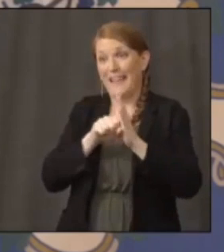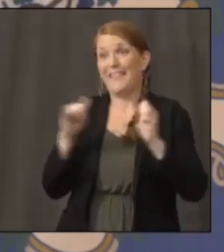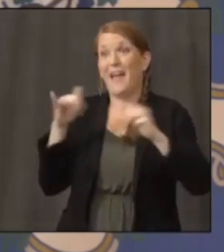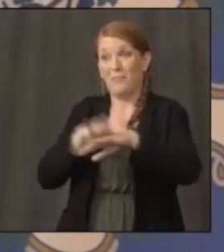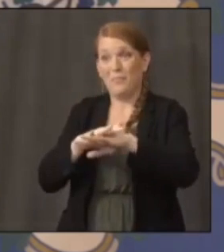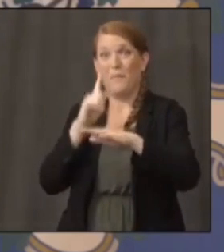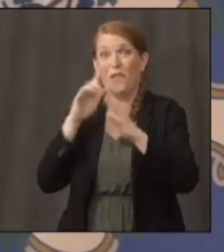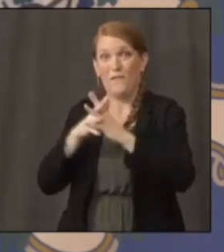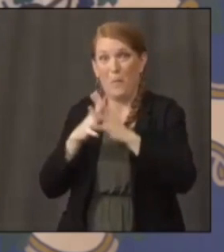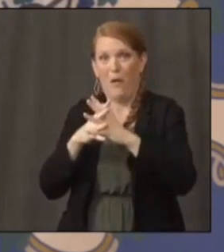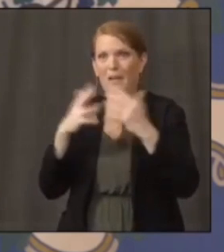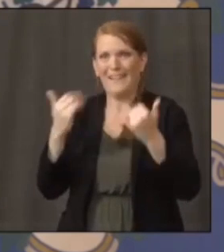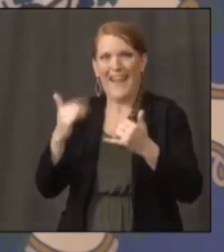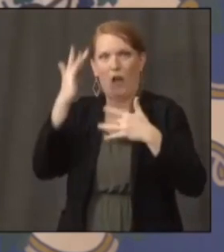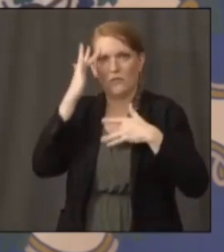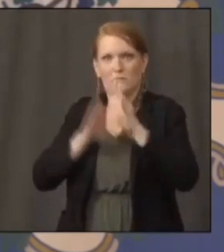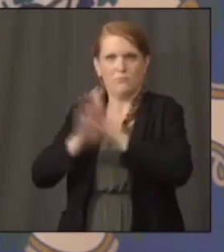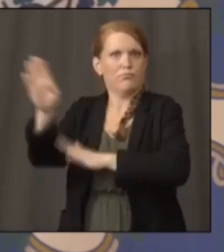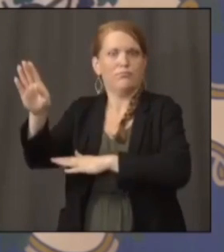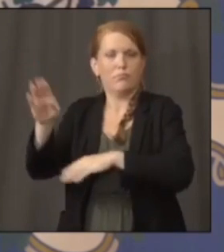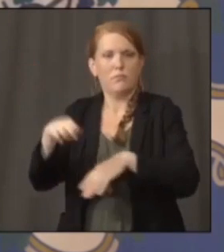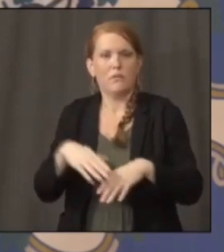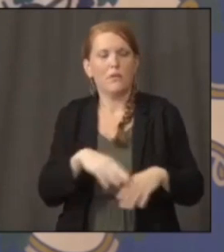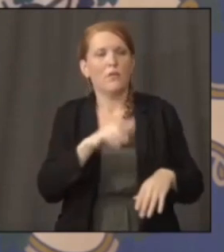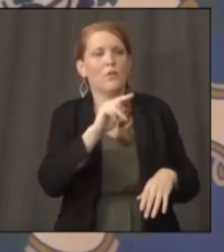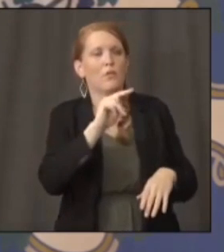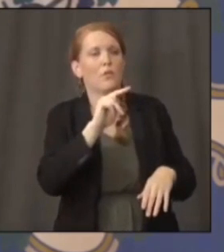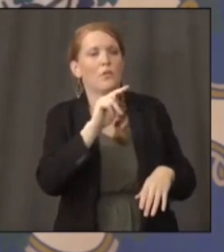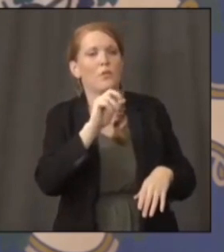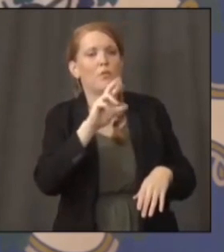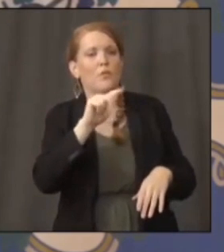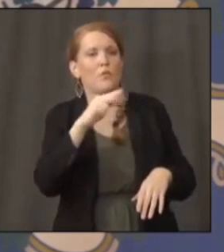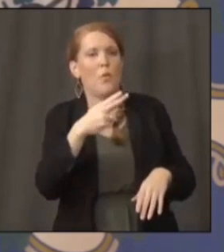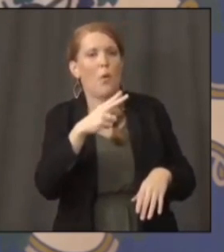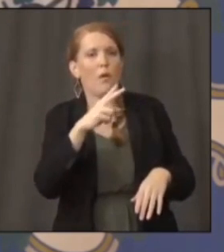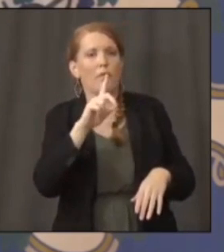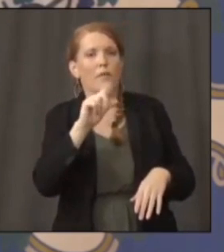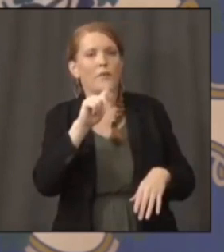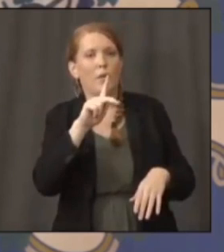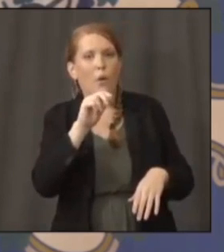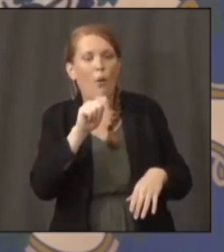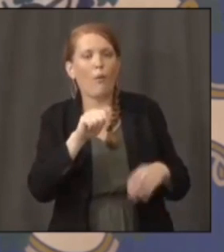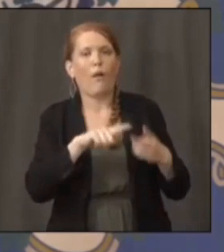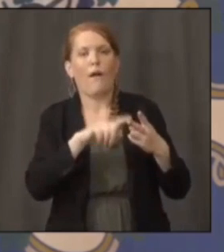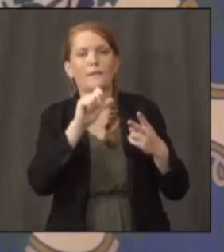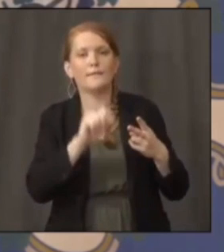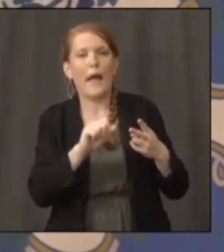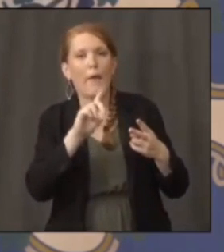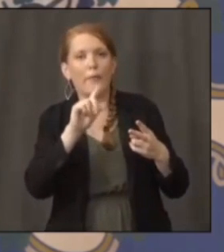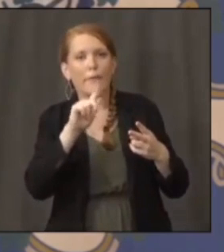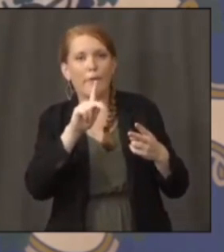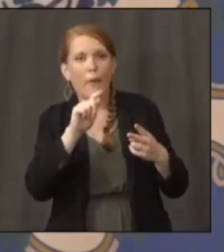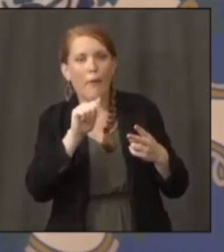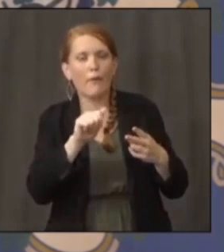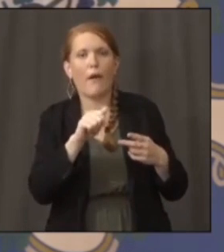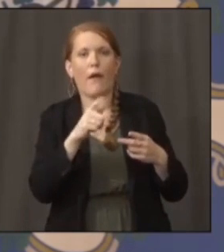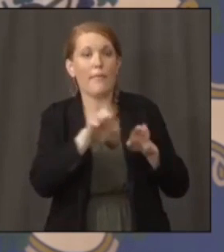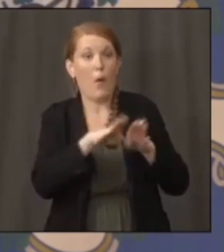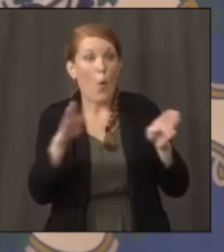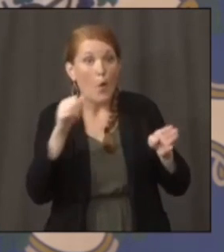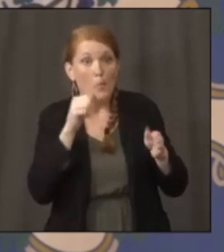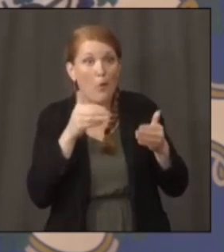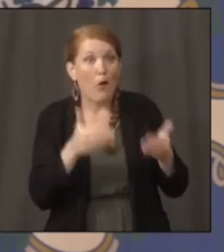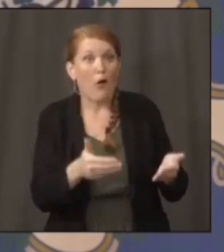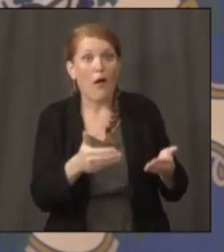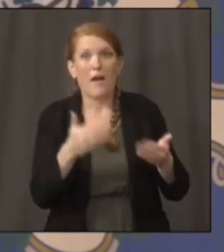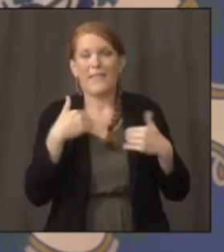South Dakota, where bars are open, and you had the Sturgis motorcycle event with hundreds of thousands of people. So I think we've got a